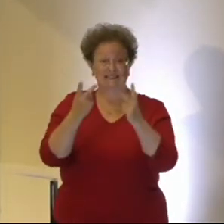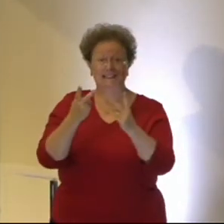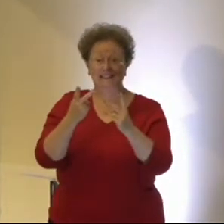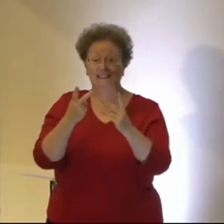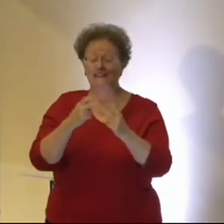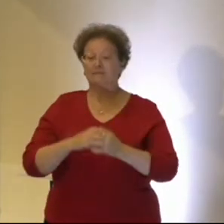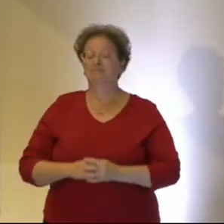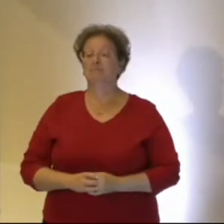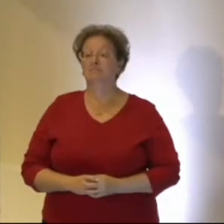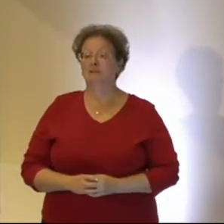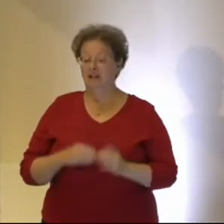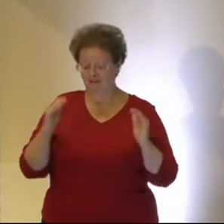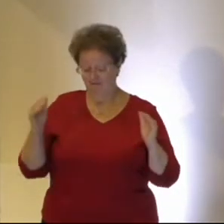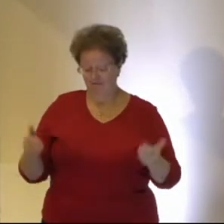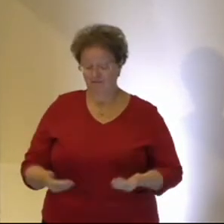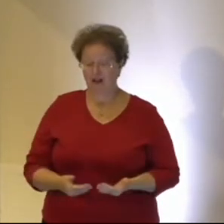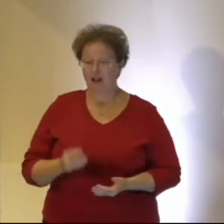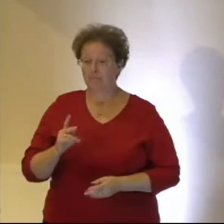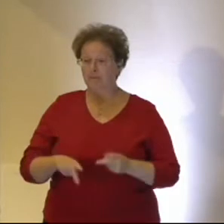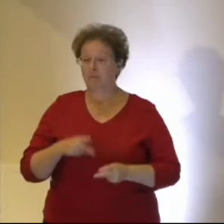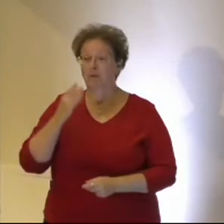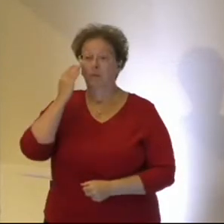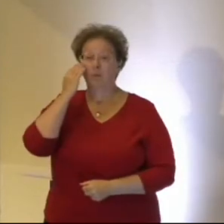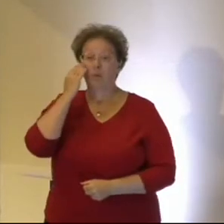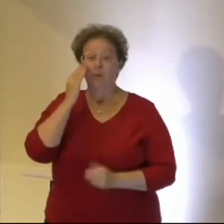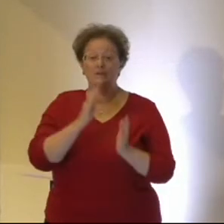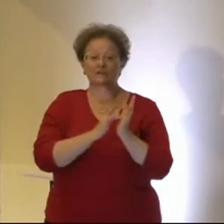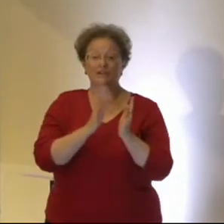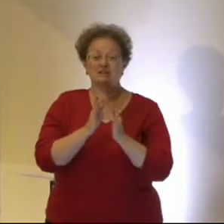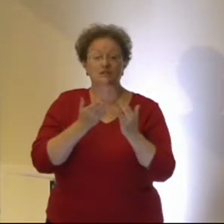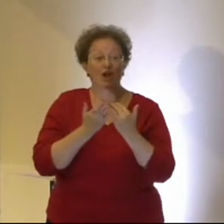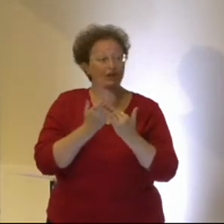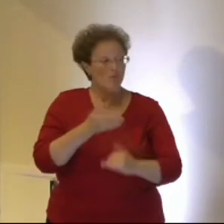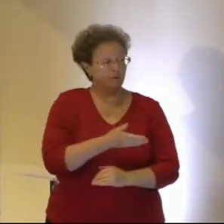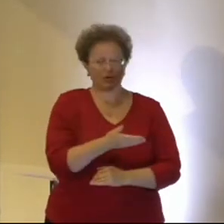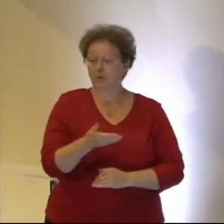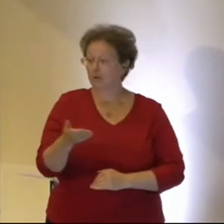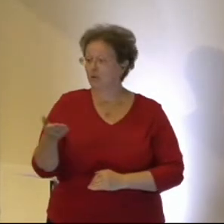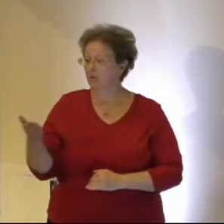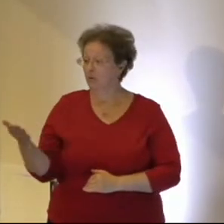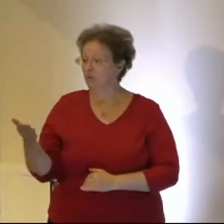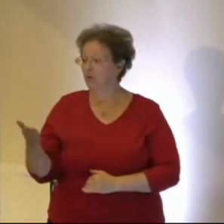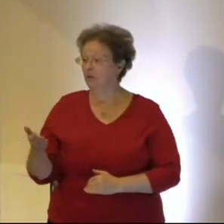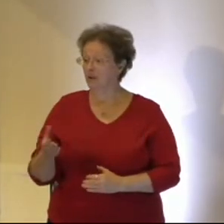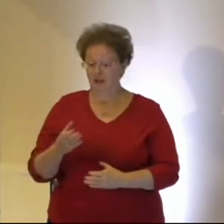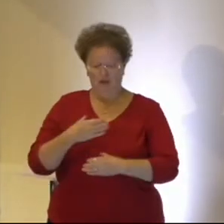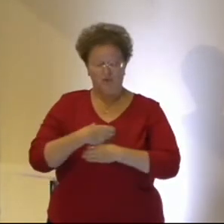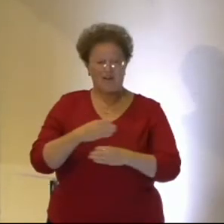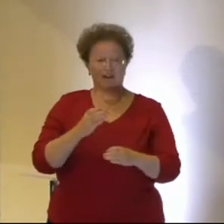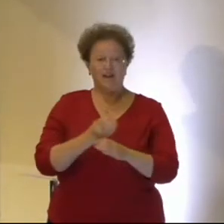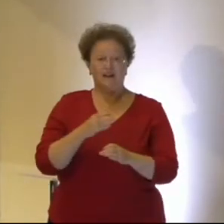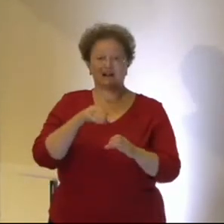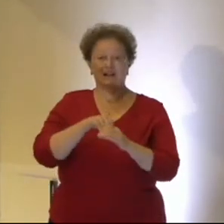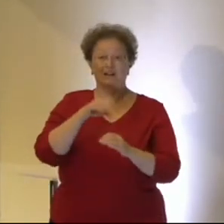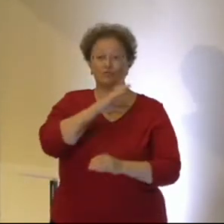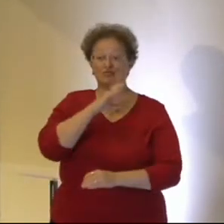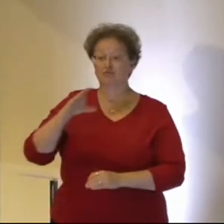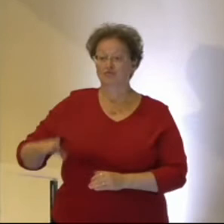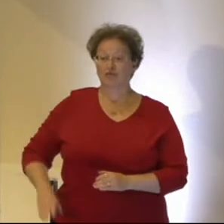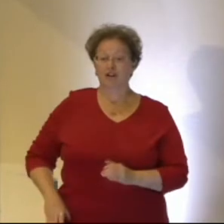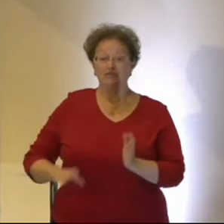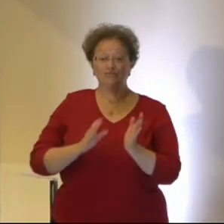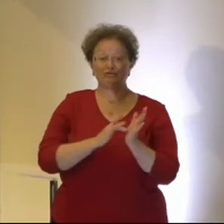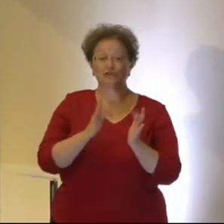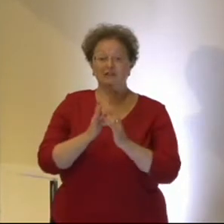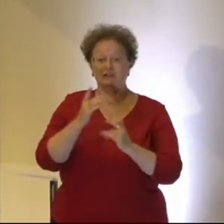know Jesus through you. You're a masterpiece in the making, created in Christ Jesus for good works.